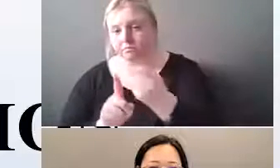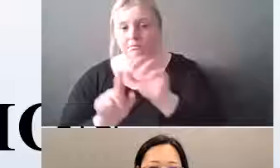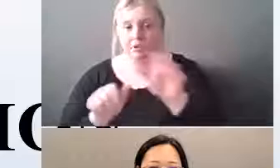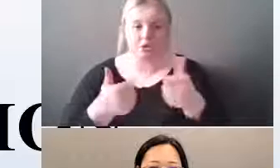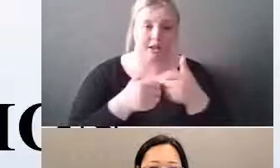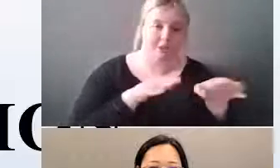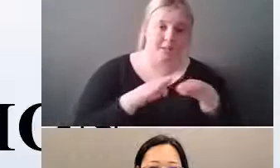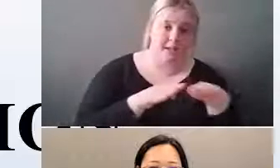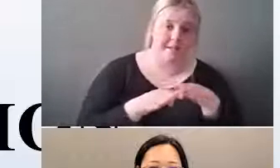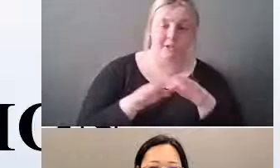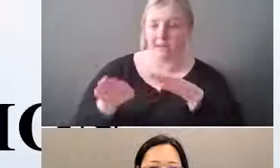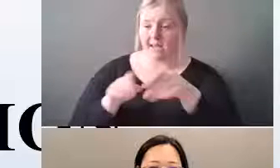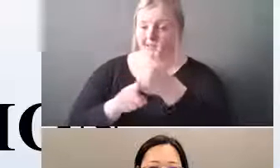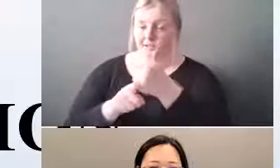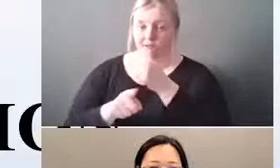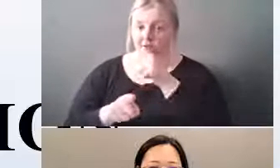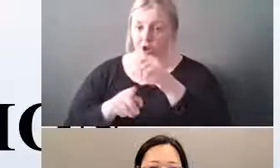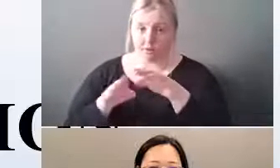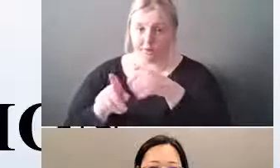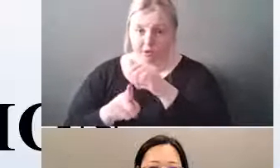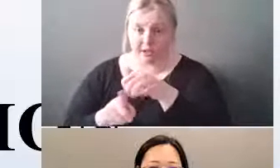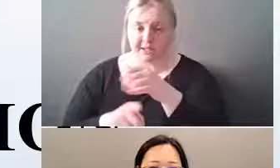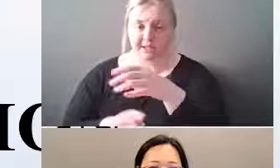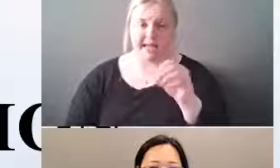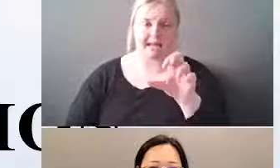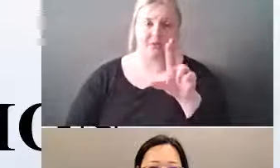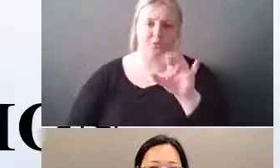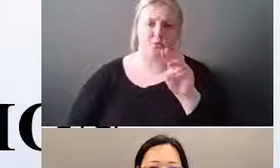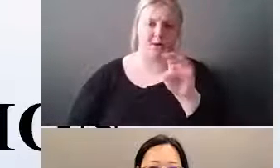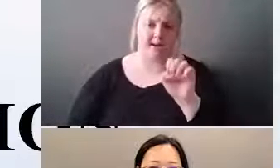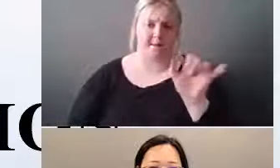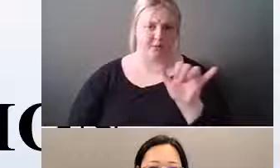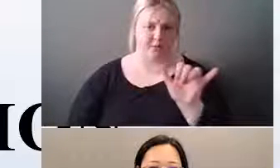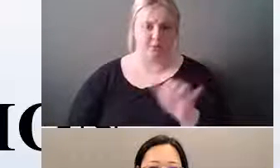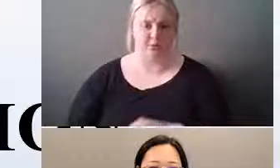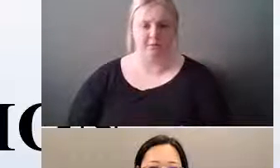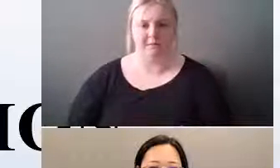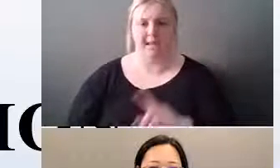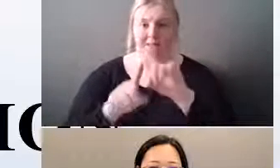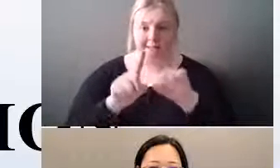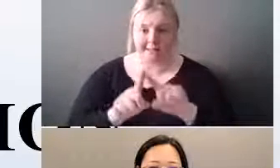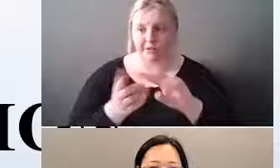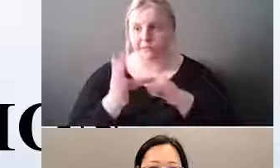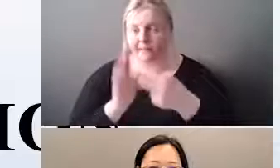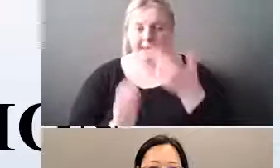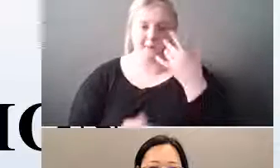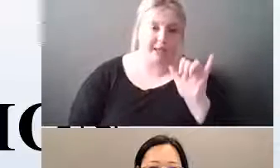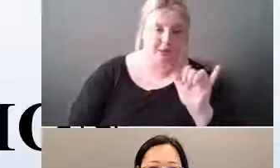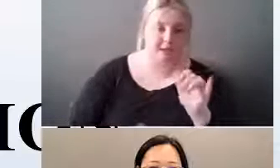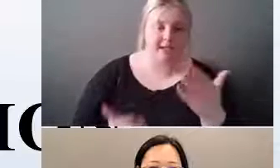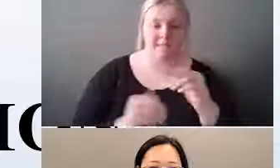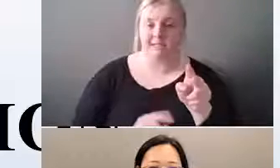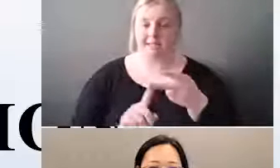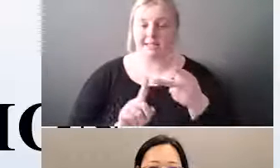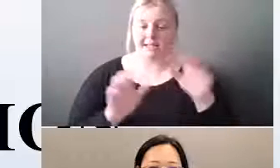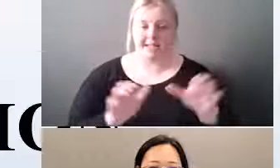non-bullying behavior, and criminal activity, and the differences between those. In activity 2, there is a series of case studies that